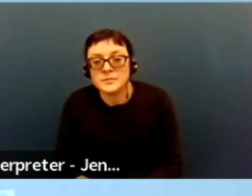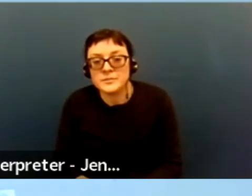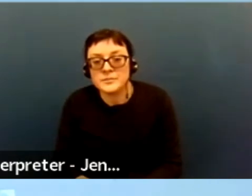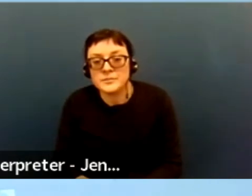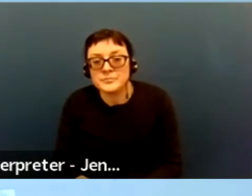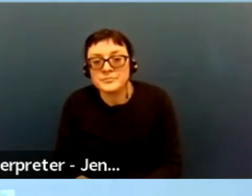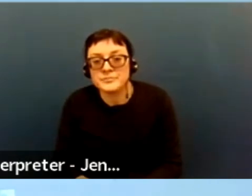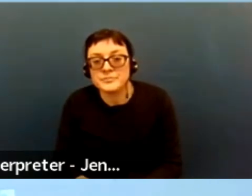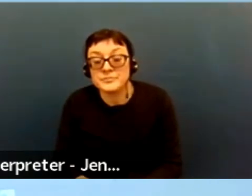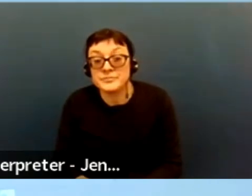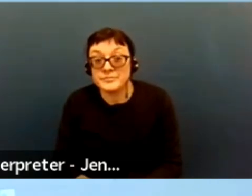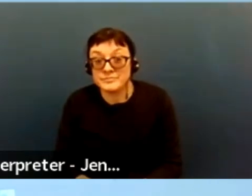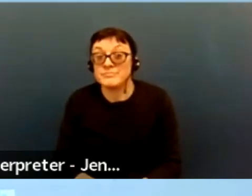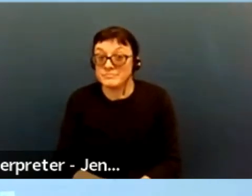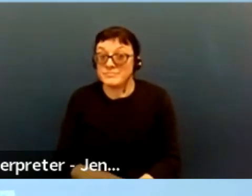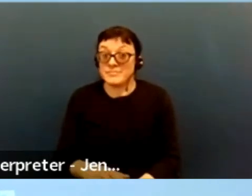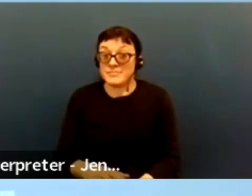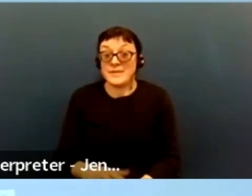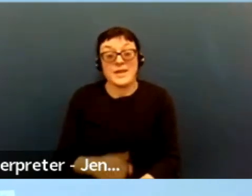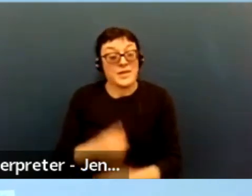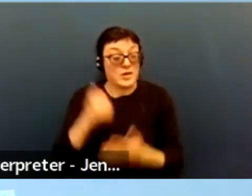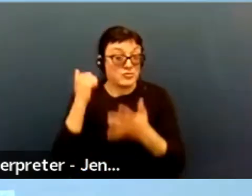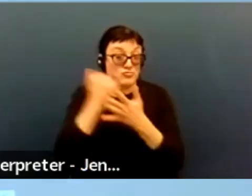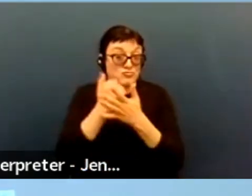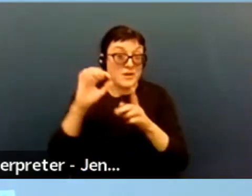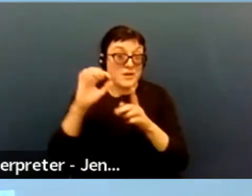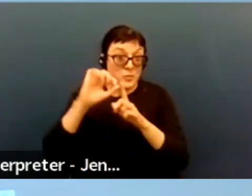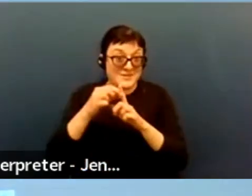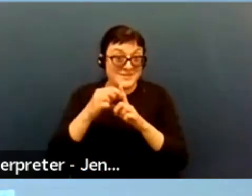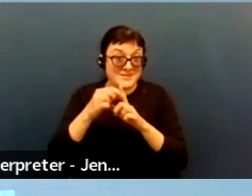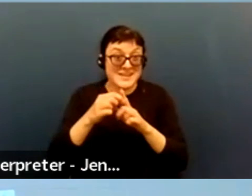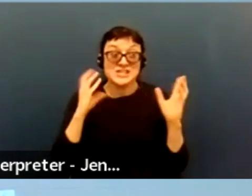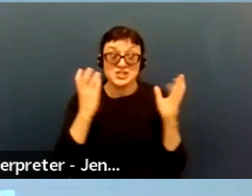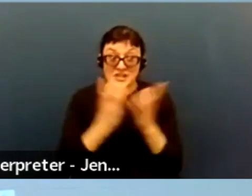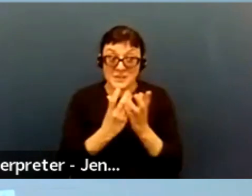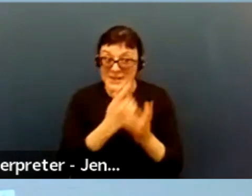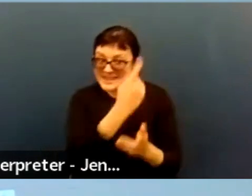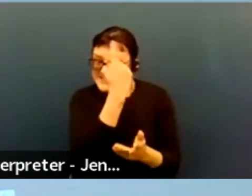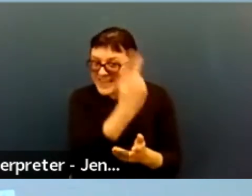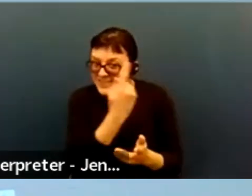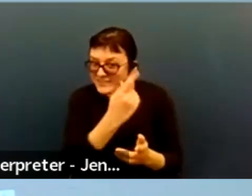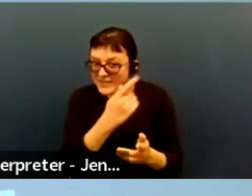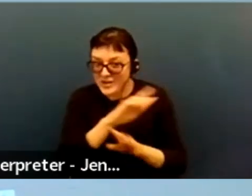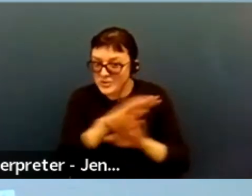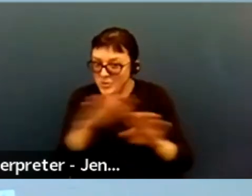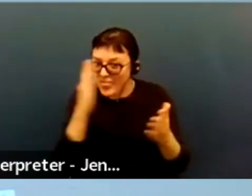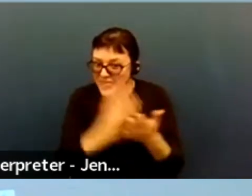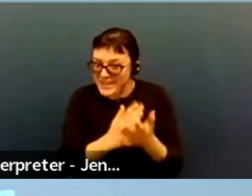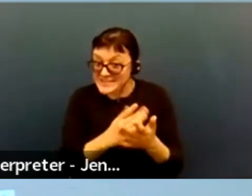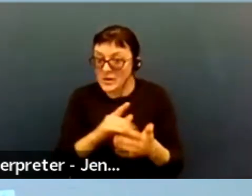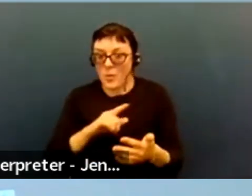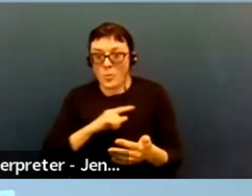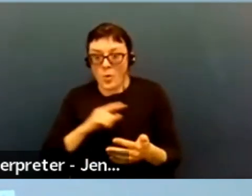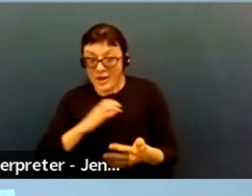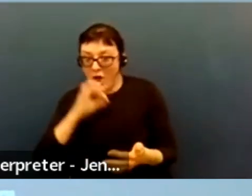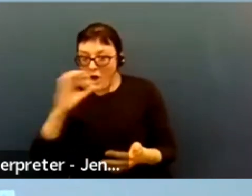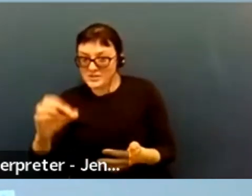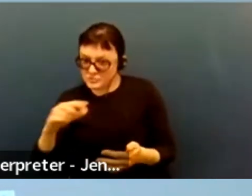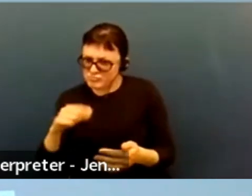Shakespeare had authentic. That's a good point. So that's a really, really great point has been made. Shakespeare is not necessarily authentic anyway, so why demand authenticity of it?